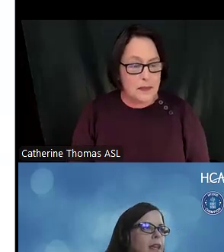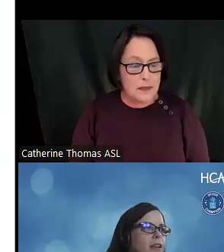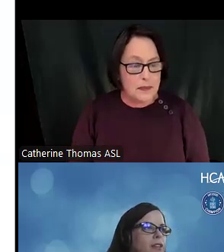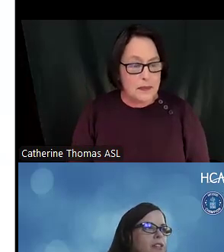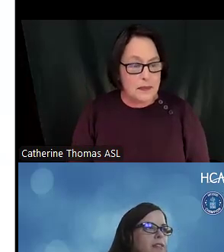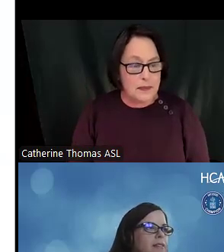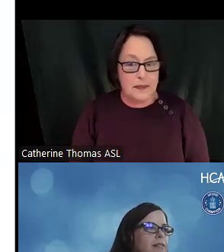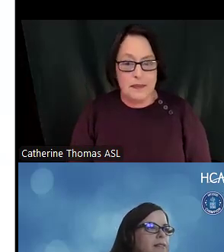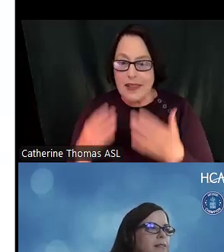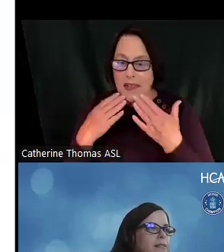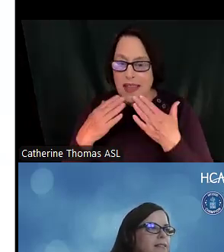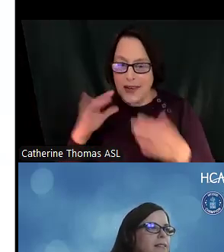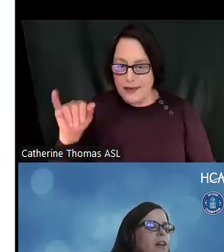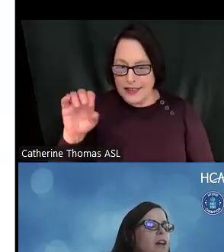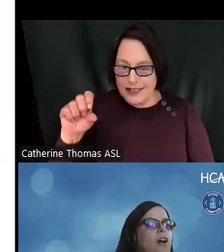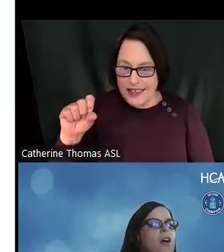Thank you, Jessica.